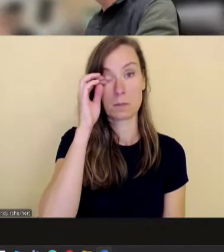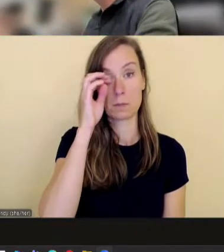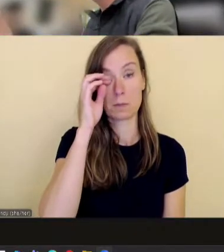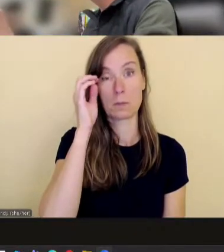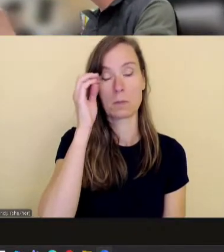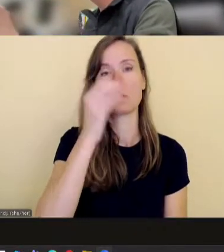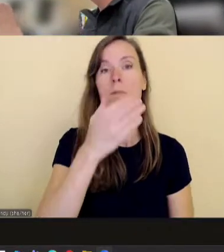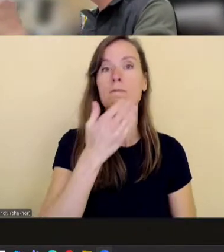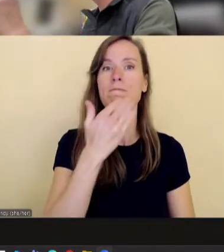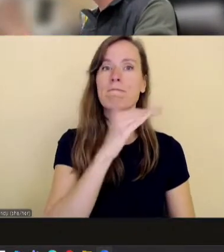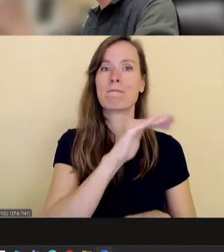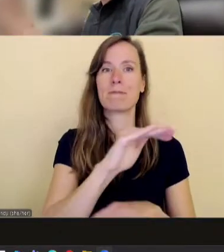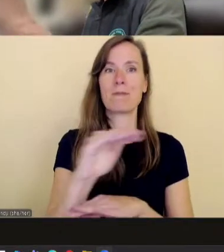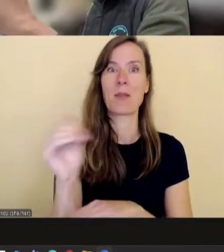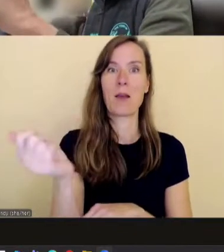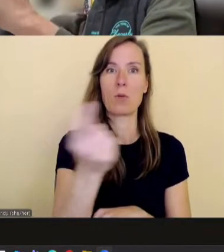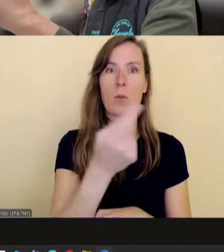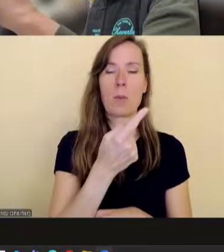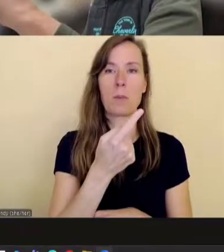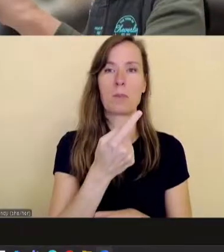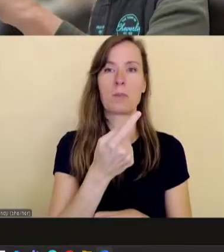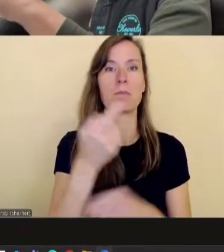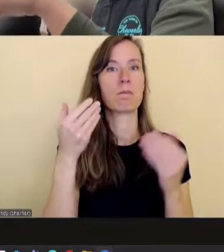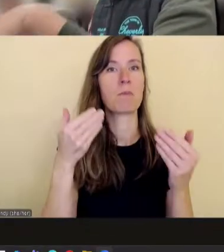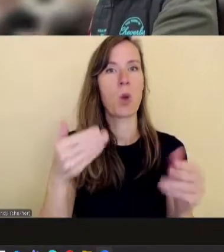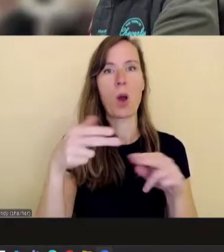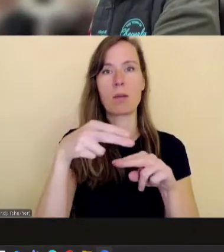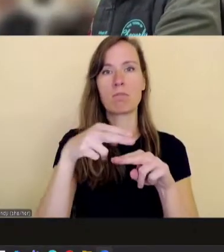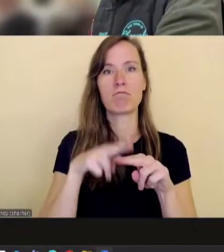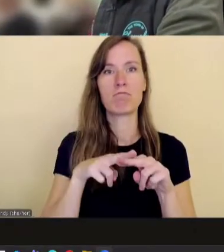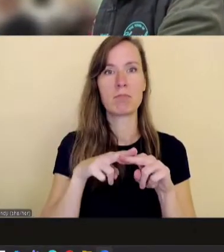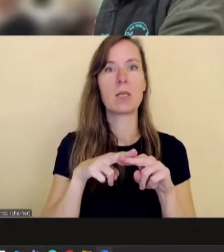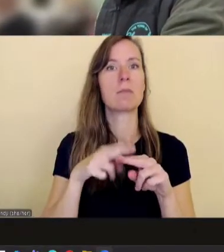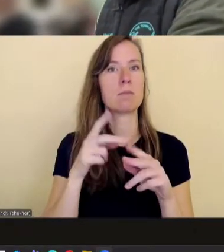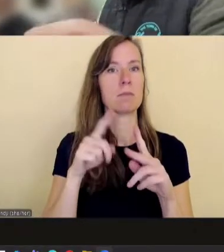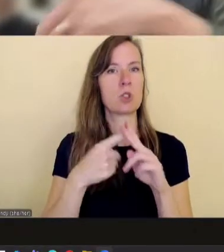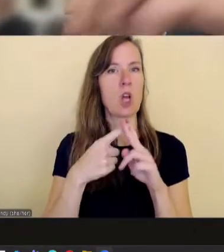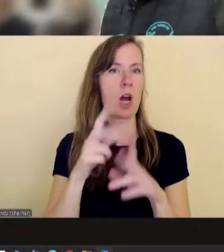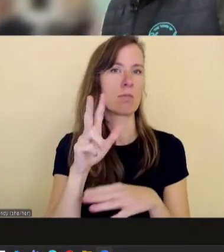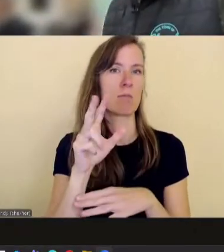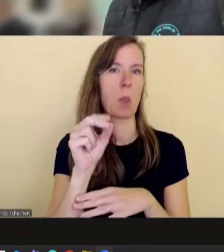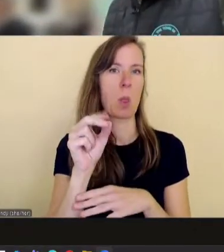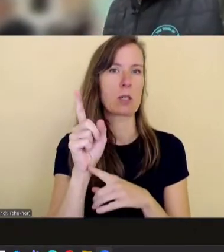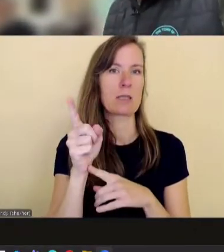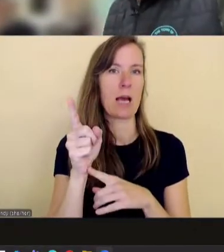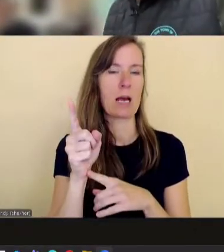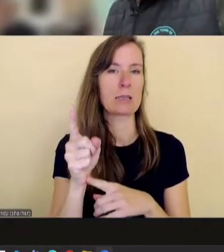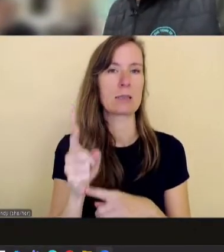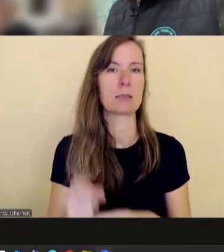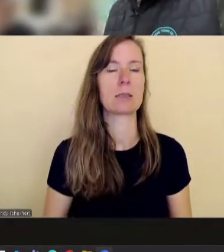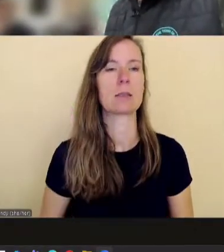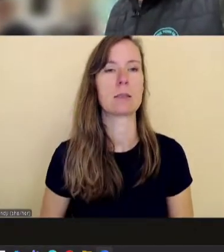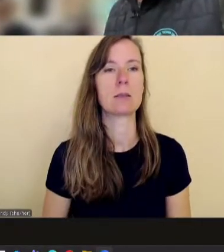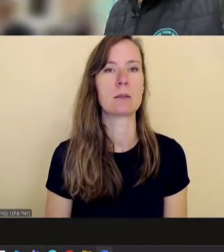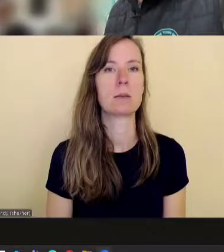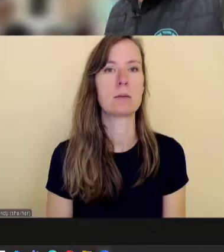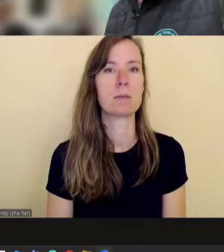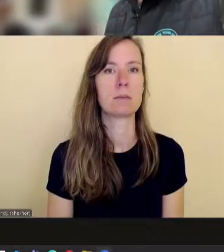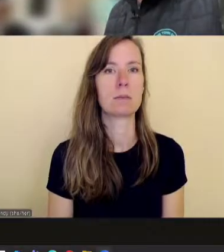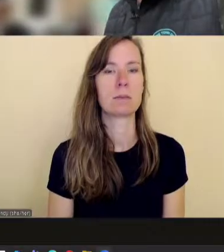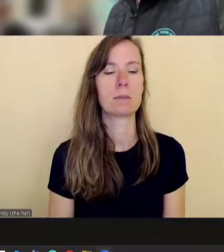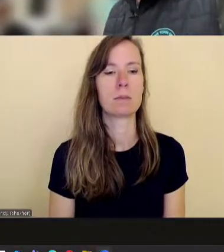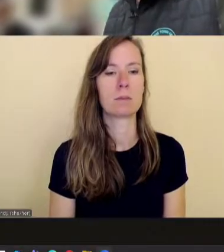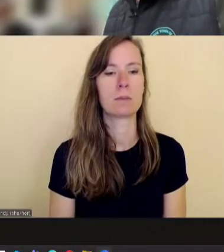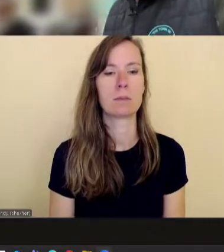Good evening, everyone. Please go ahead and take your seats. We're going to start in about 30 seconds. I got to turn my own volume down.